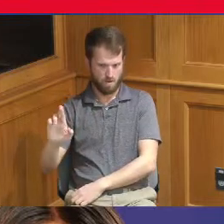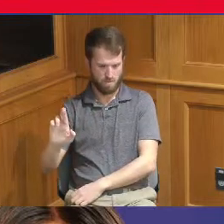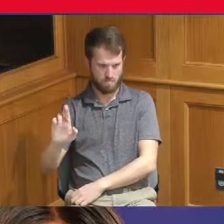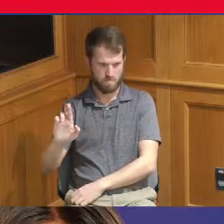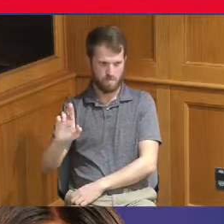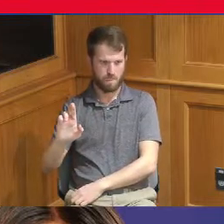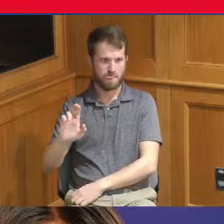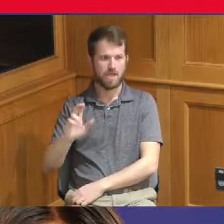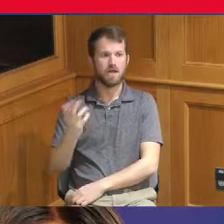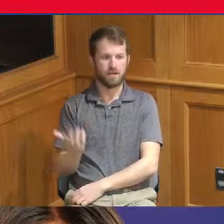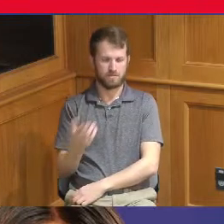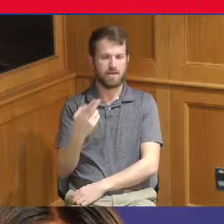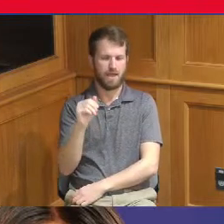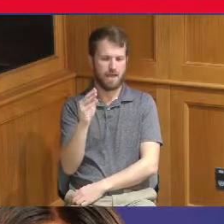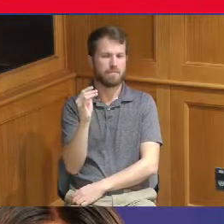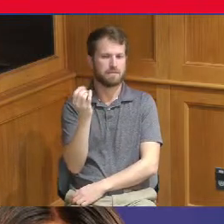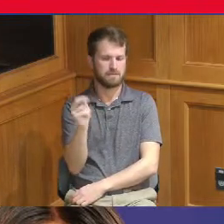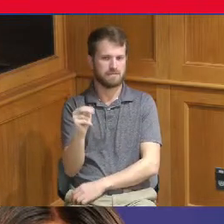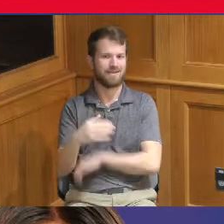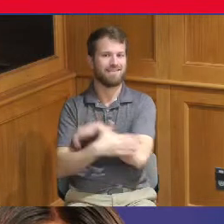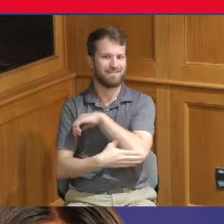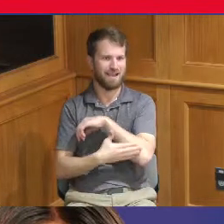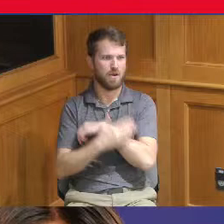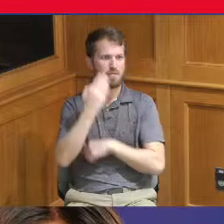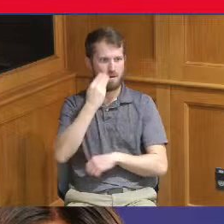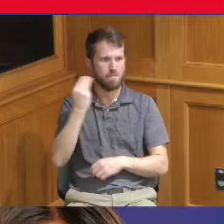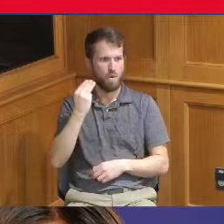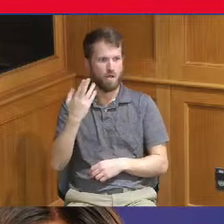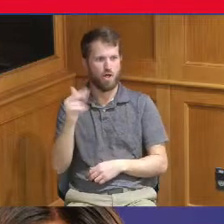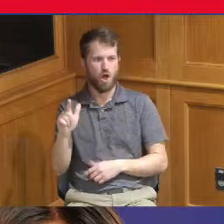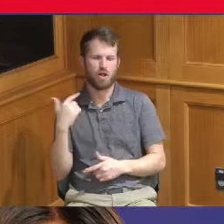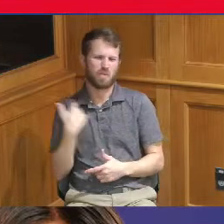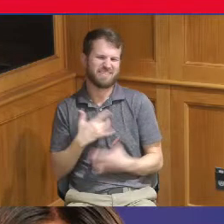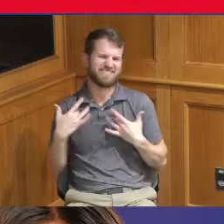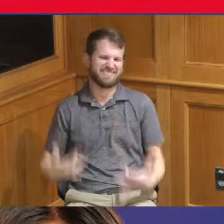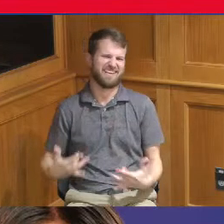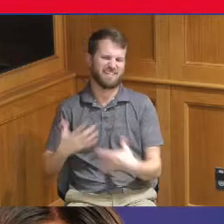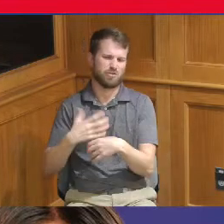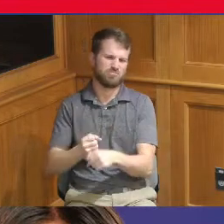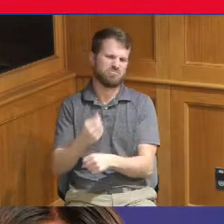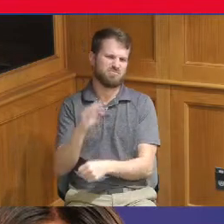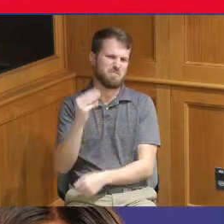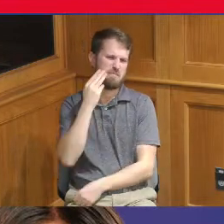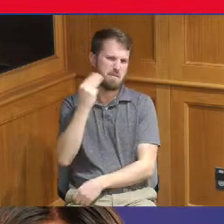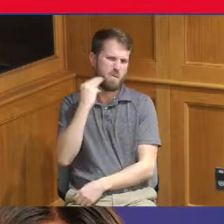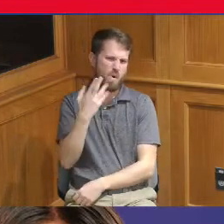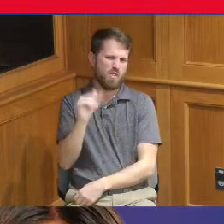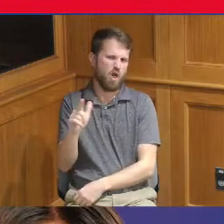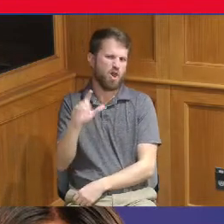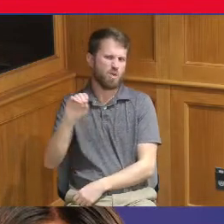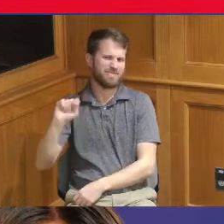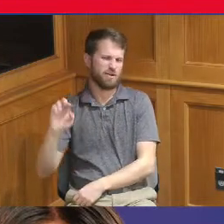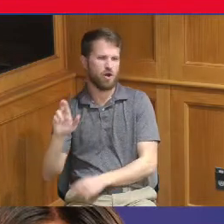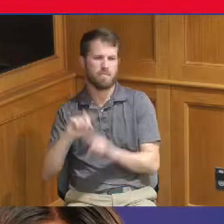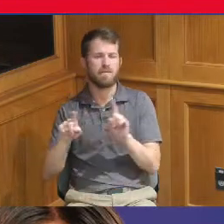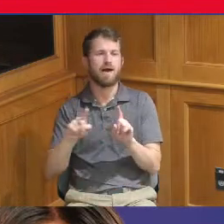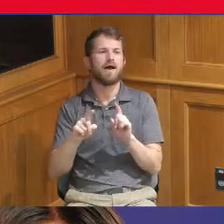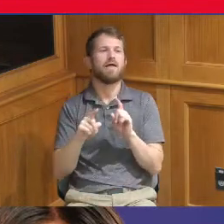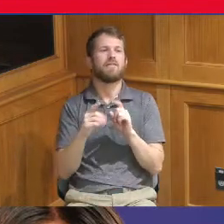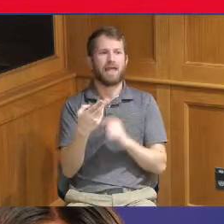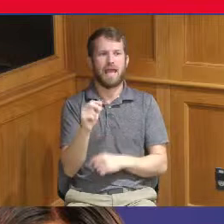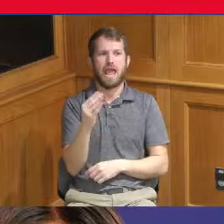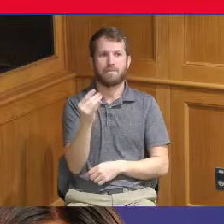and it's the Hamilton County Memorial Hall. We hardly ever say that. We say Memorial Hall, OTR now, but it's Hamilton County Memorial